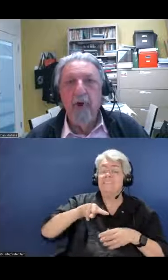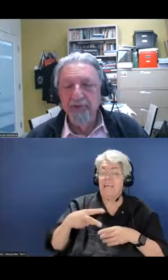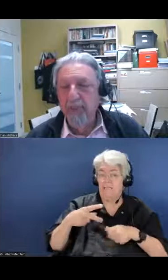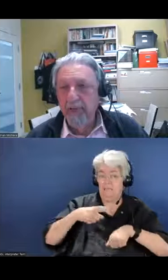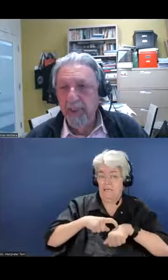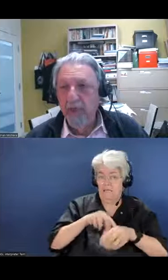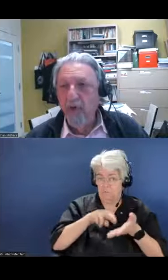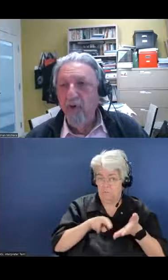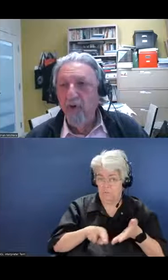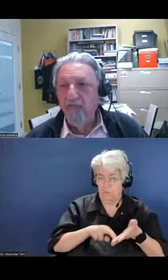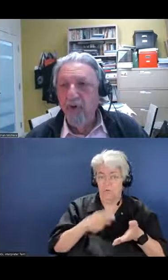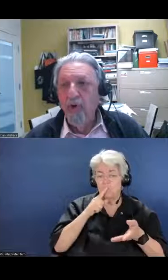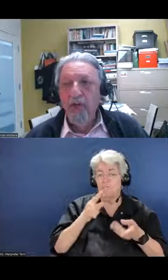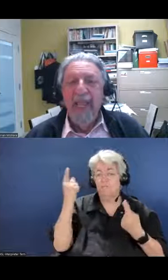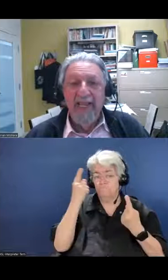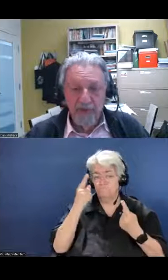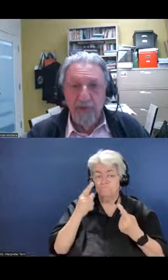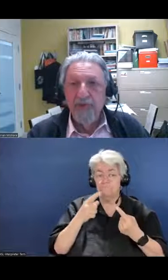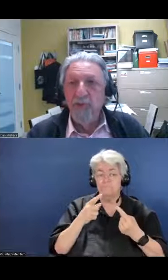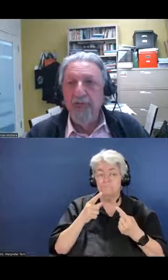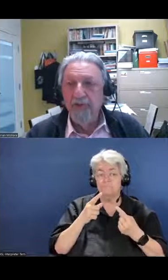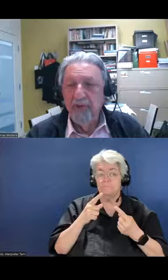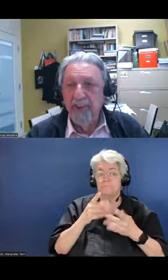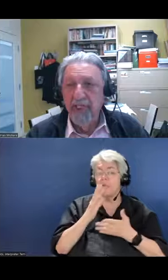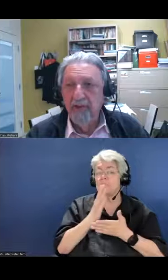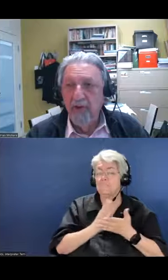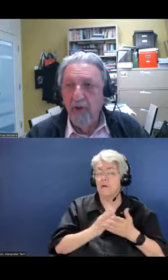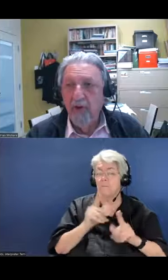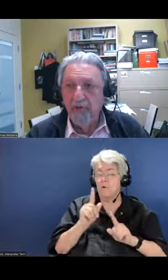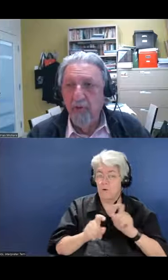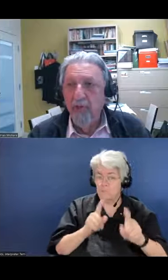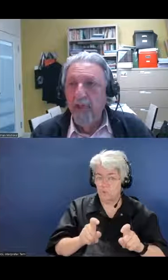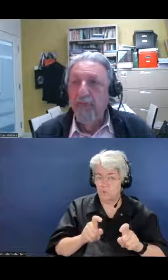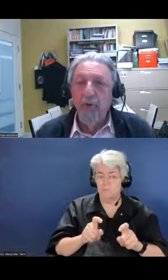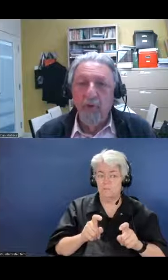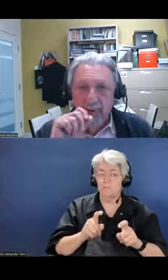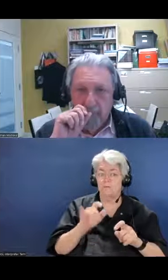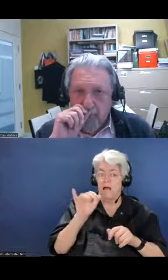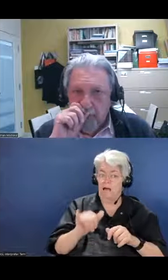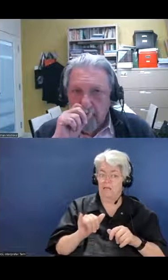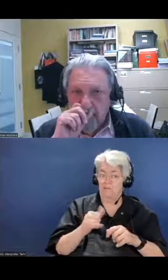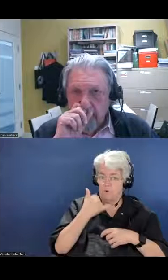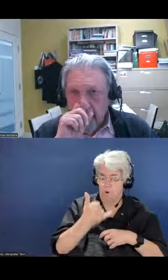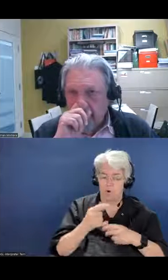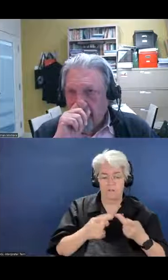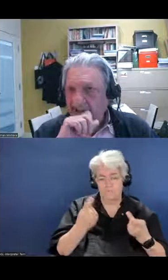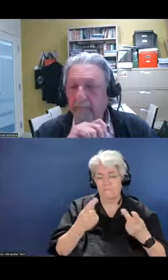a possibility of answering some questions at the end of the call. So people got a